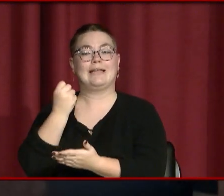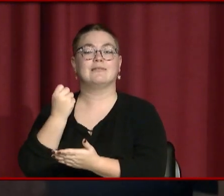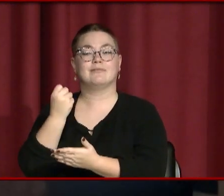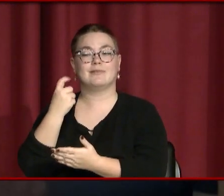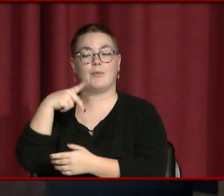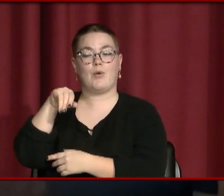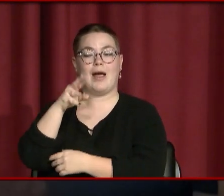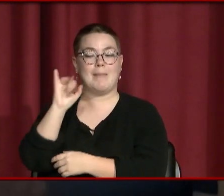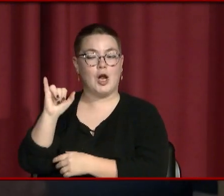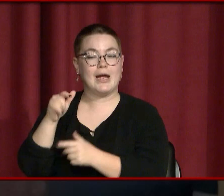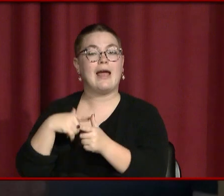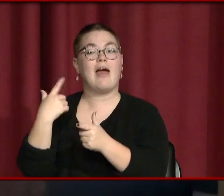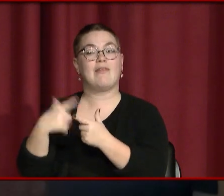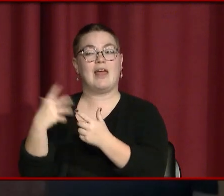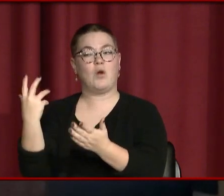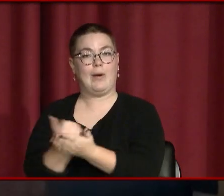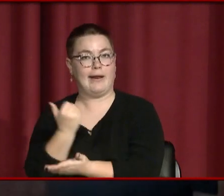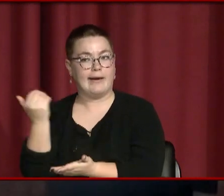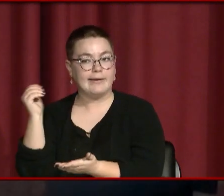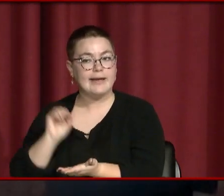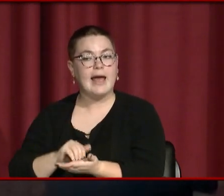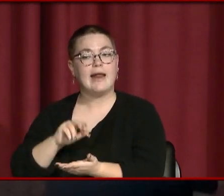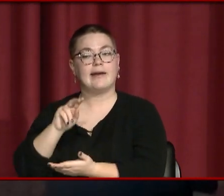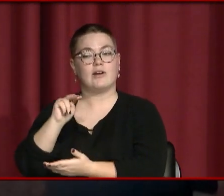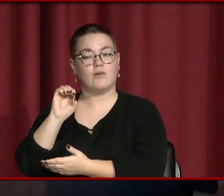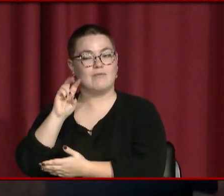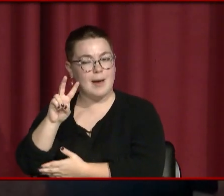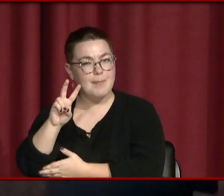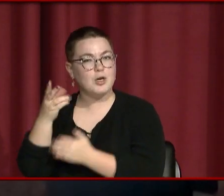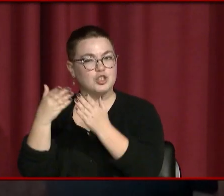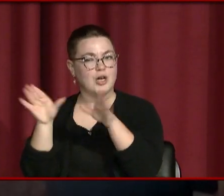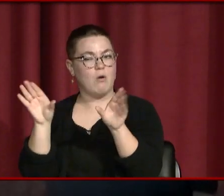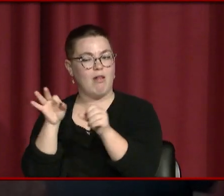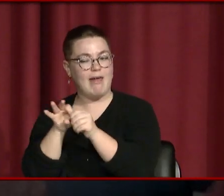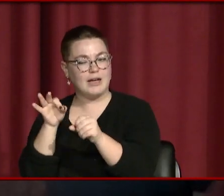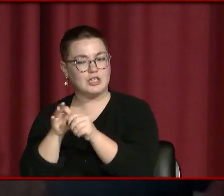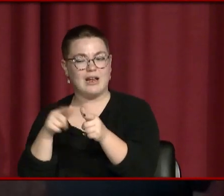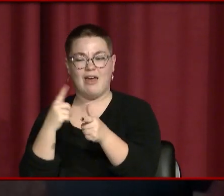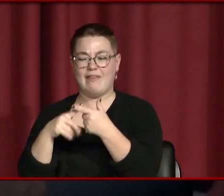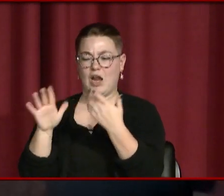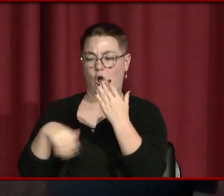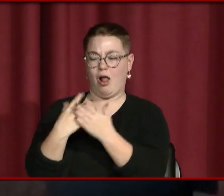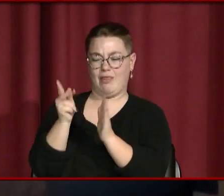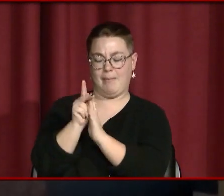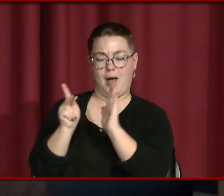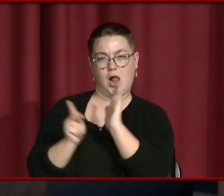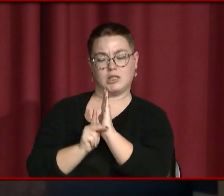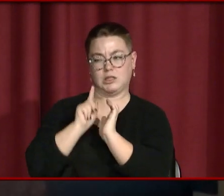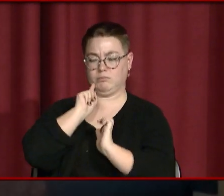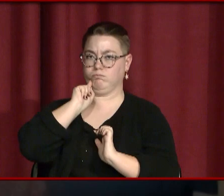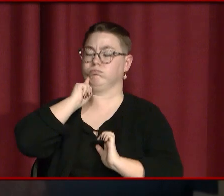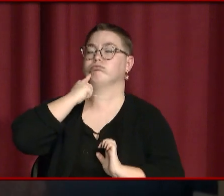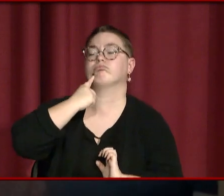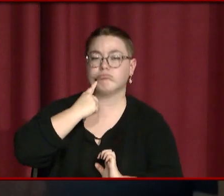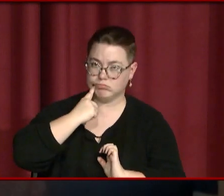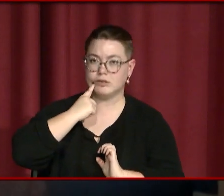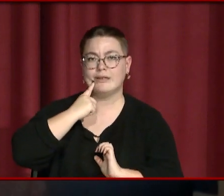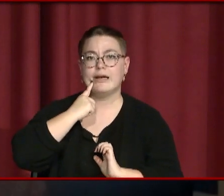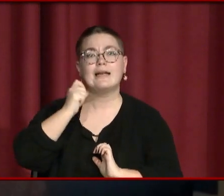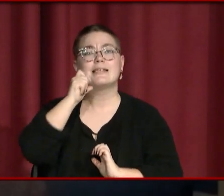election. And we once again see a whole nother round of policymaking that's far more extreme than the average Ohioan would